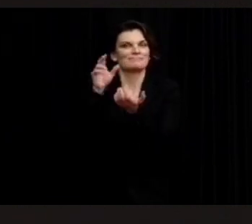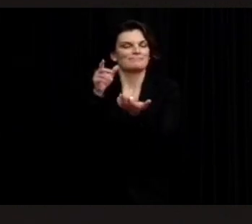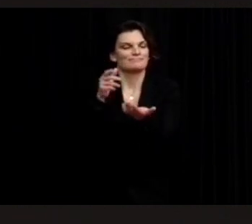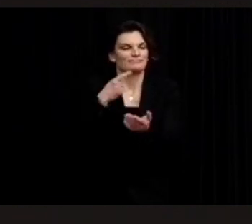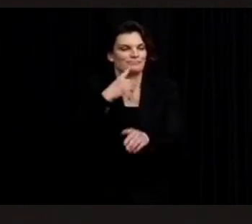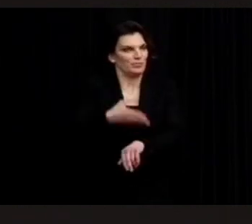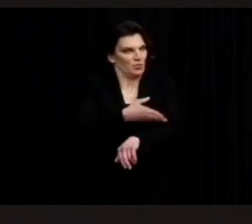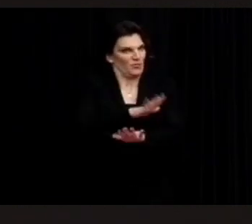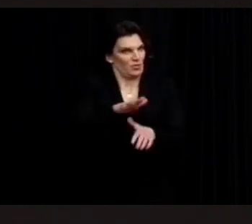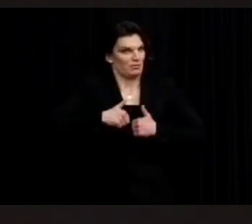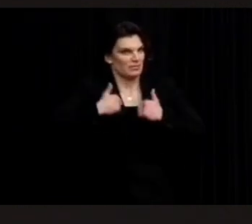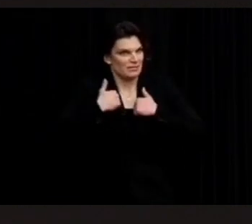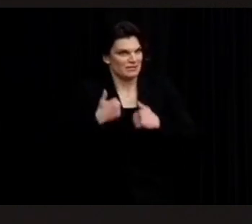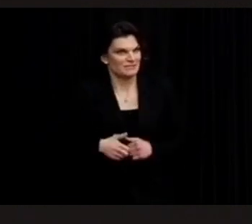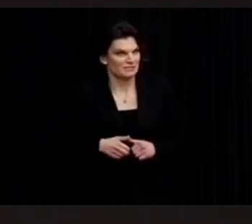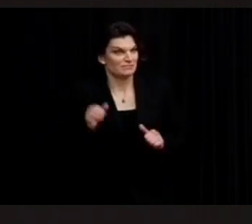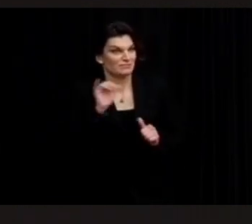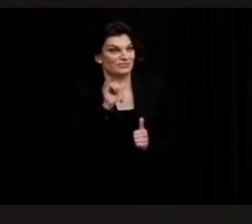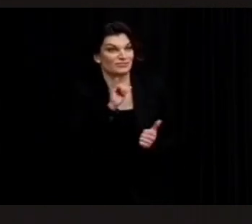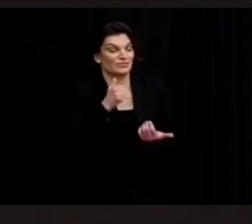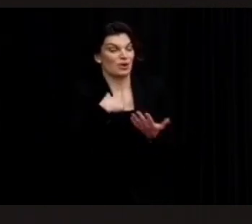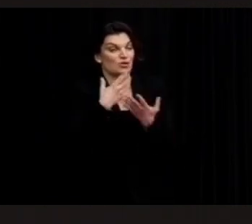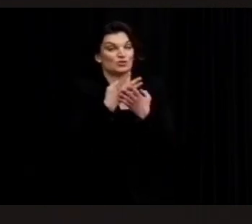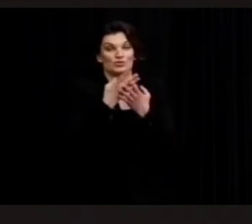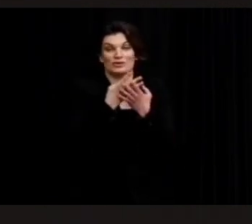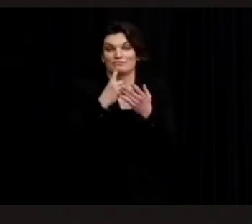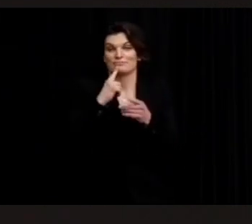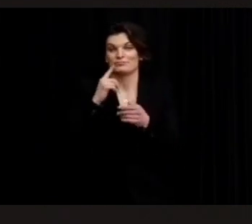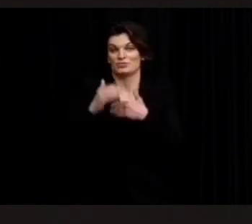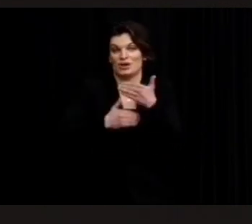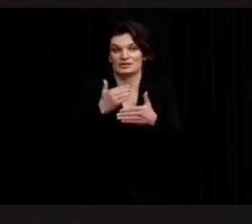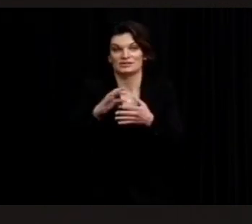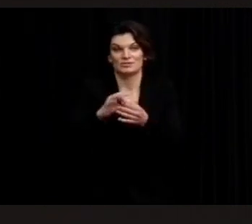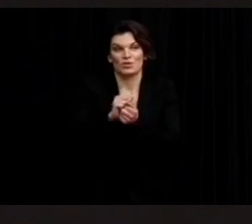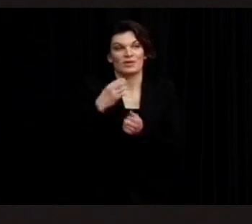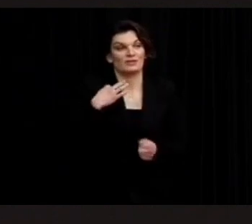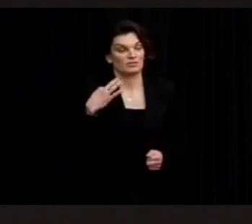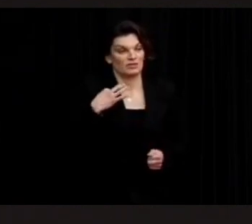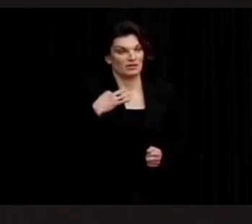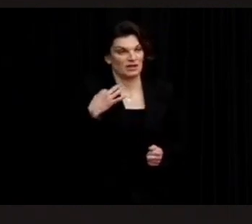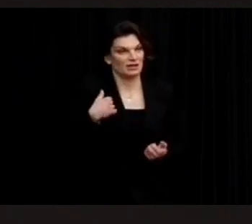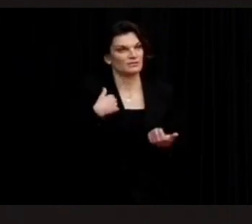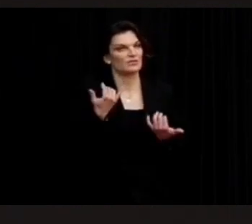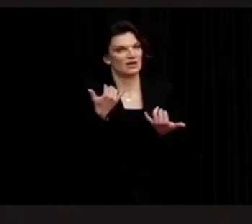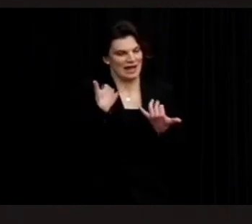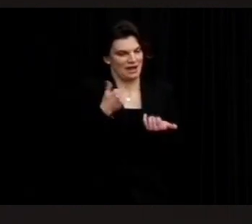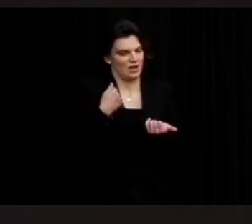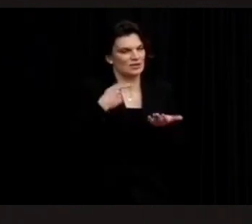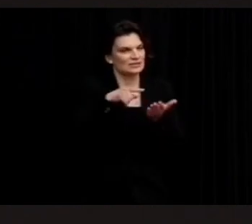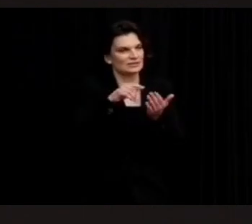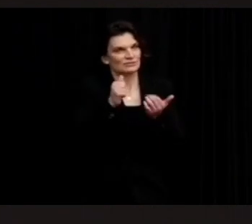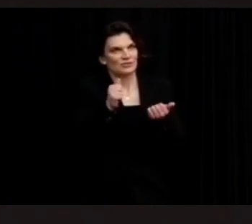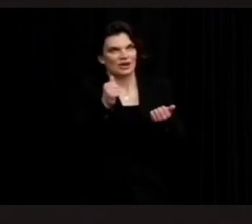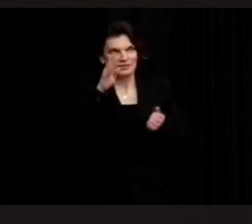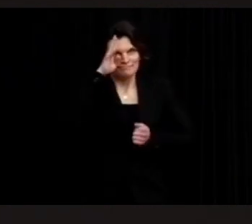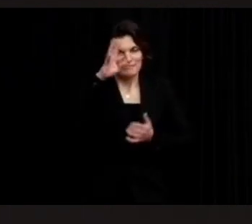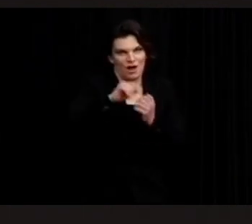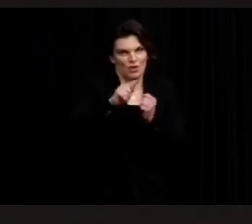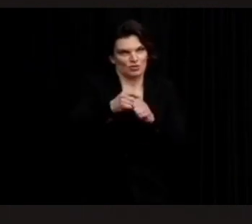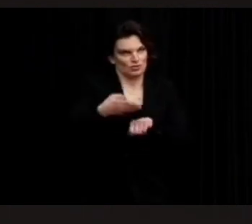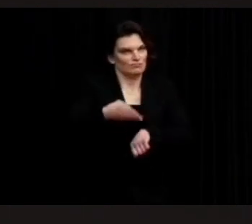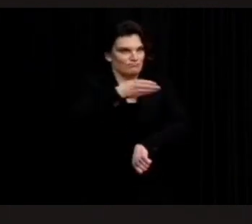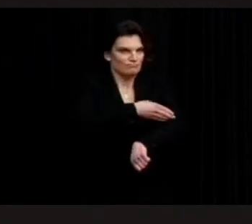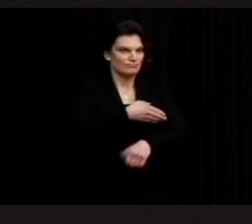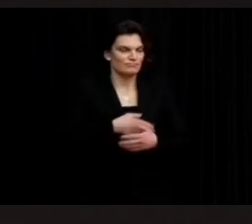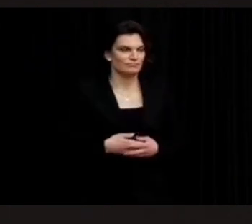Another is we also reviewed our screening process as far as eligibility. We're trying to, again, just get closer to what